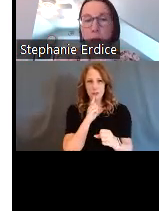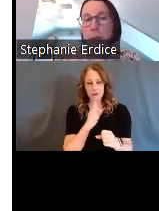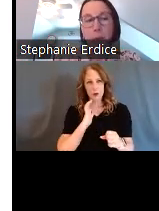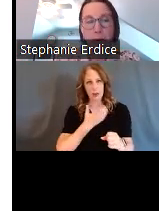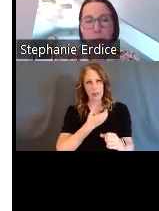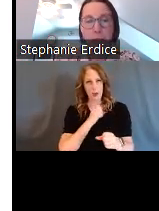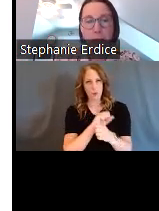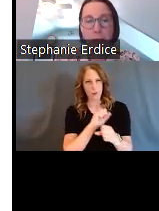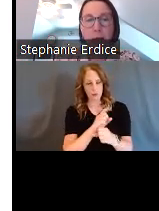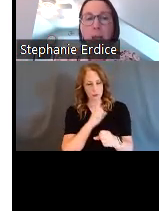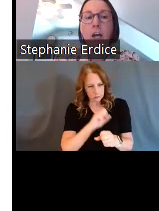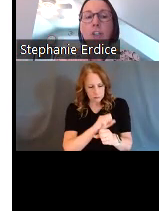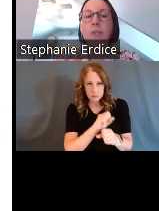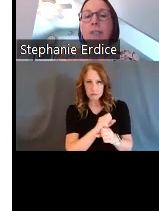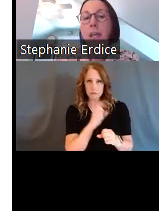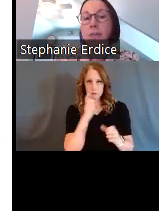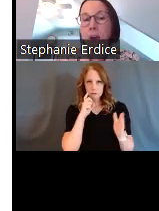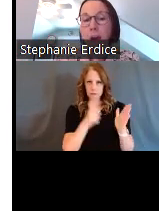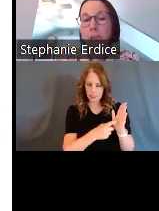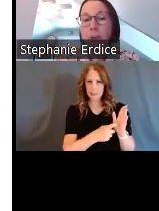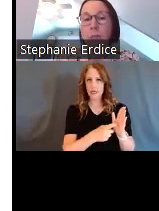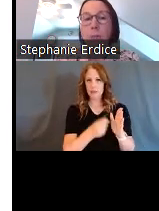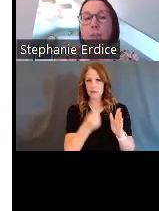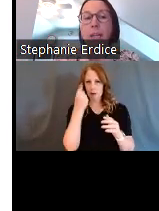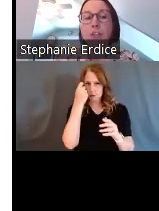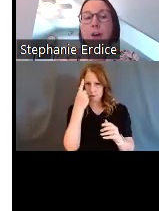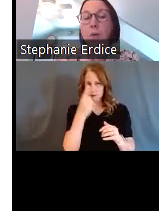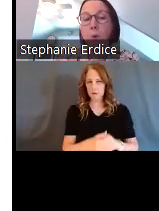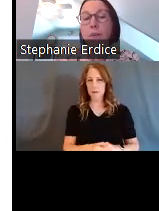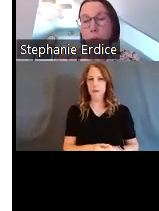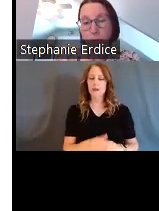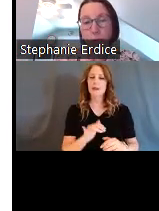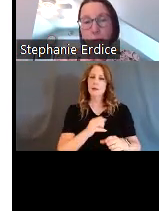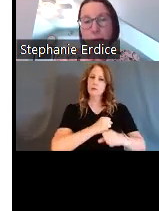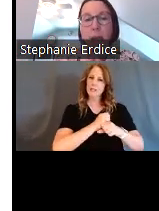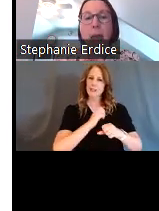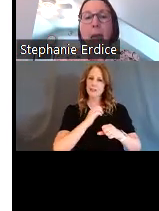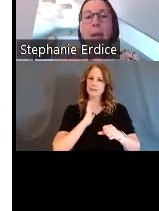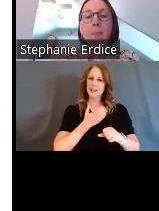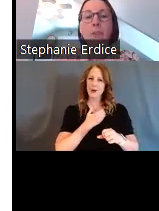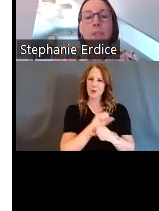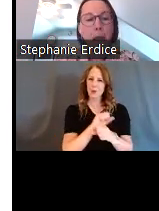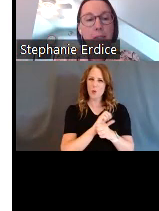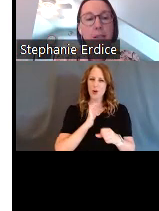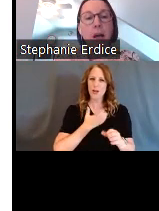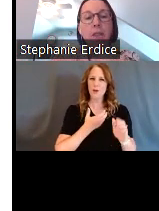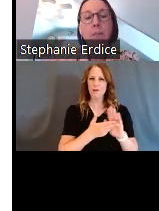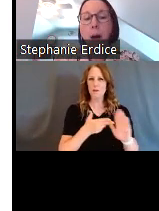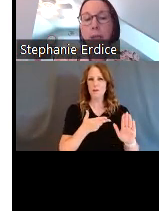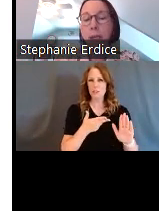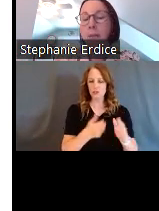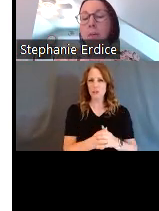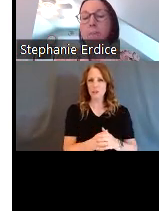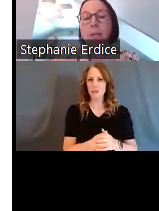help other people understand it. So it safeguards the reputation of the work that we're doing, and it protects